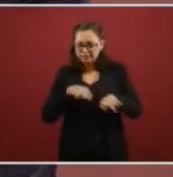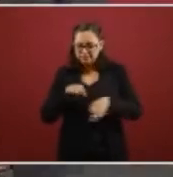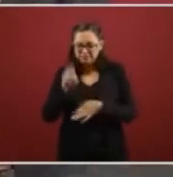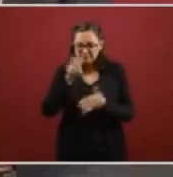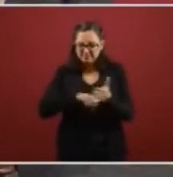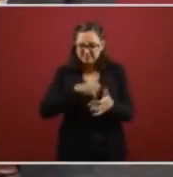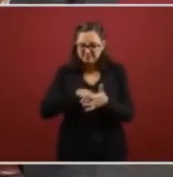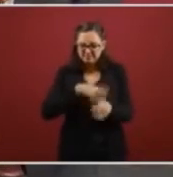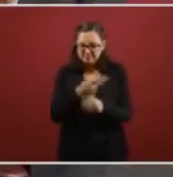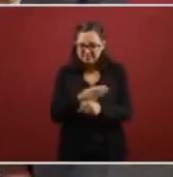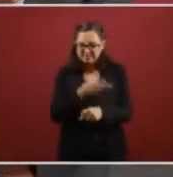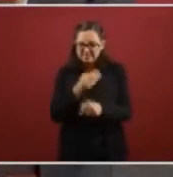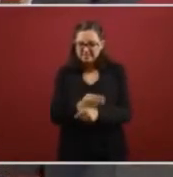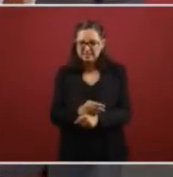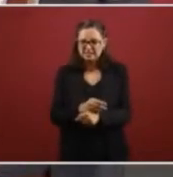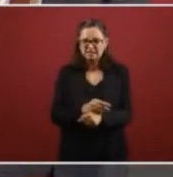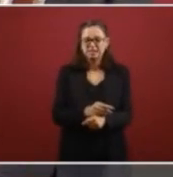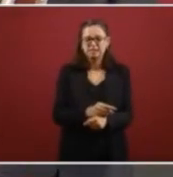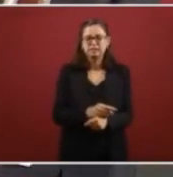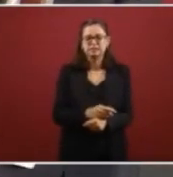and their liberal reforms